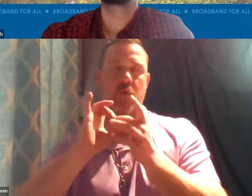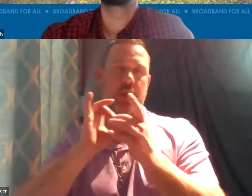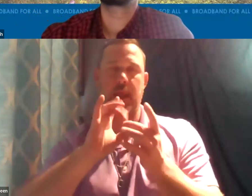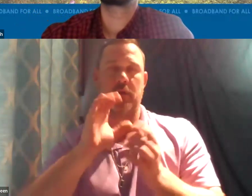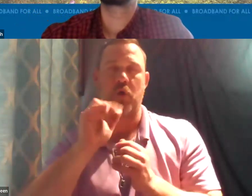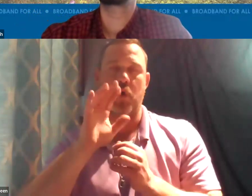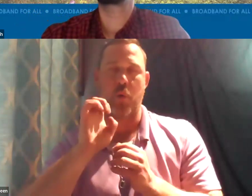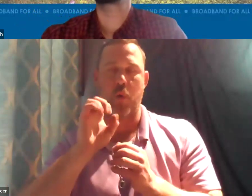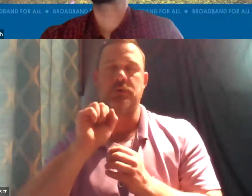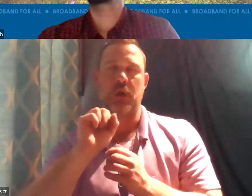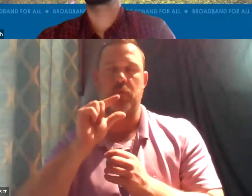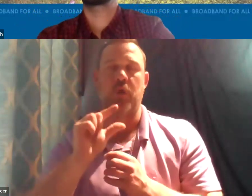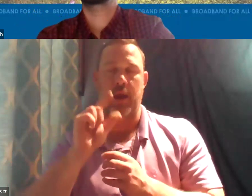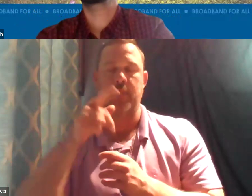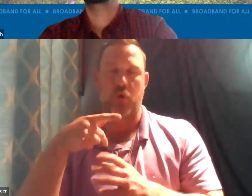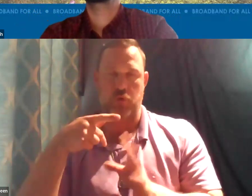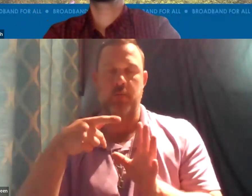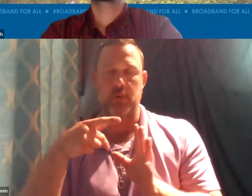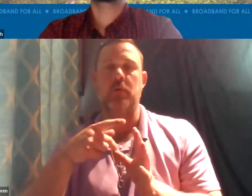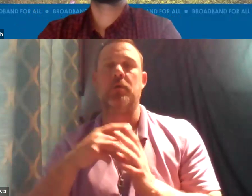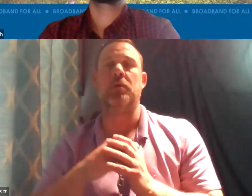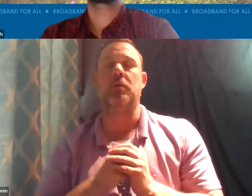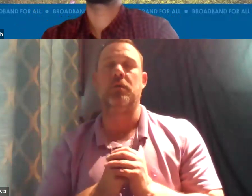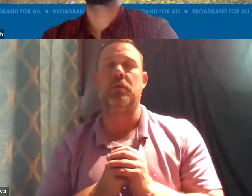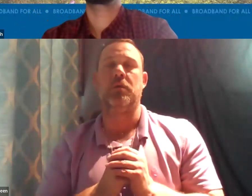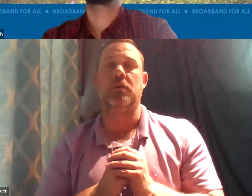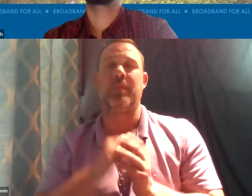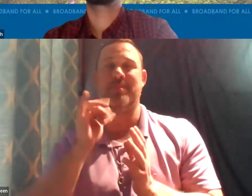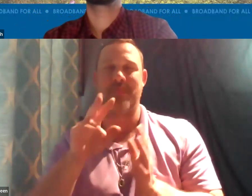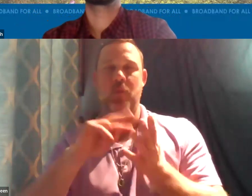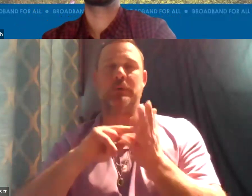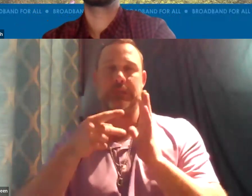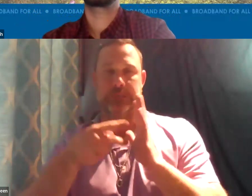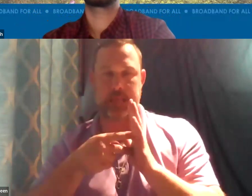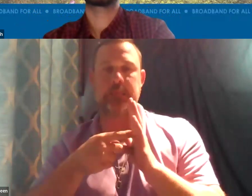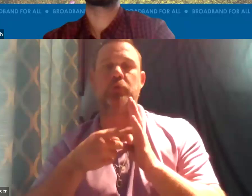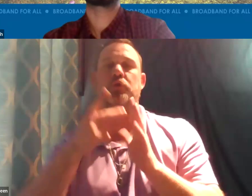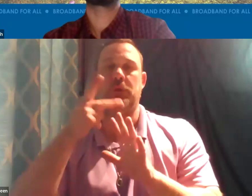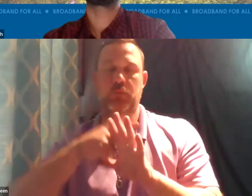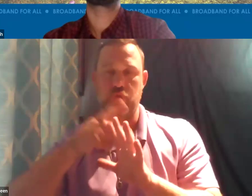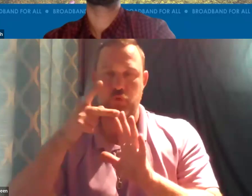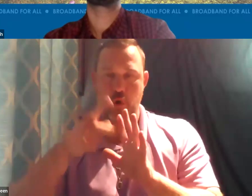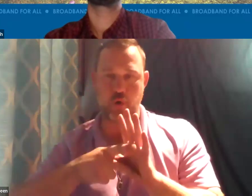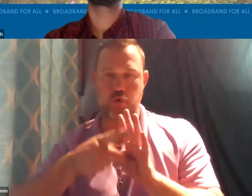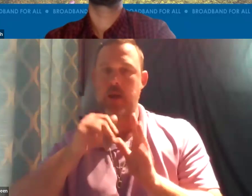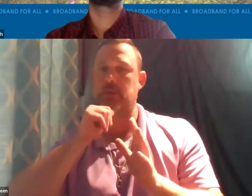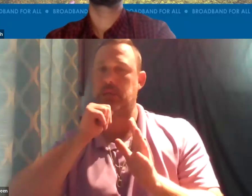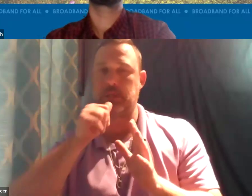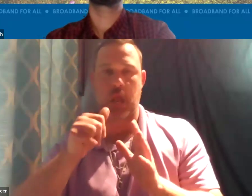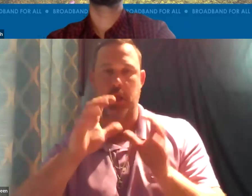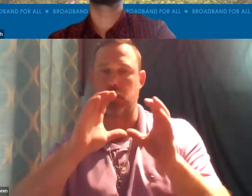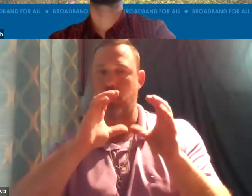Core subgrant program, and it was intended to be a program, not an